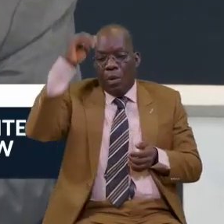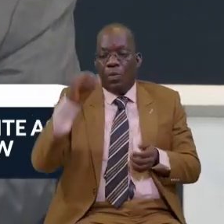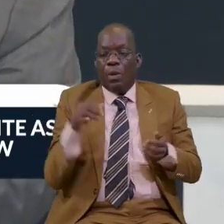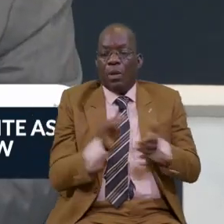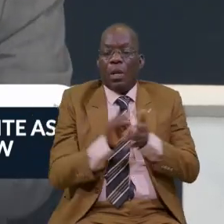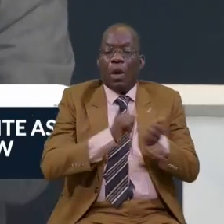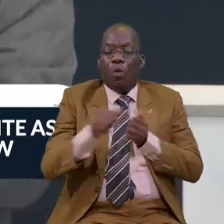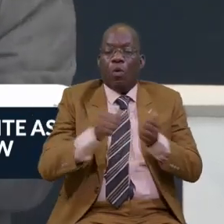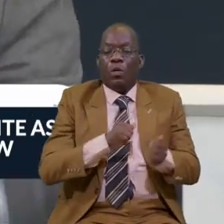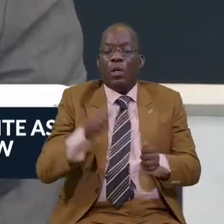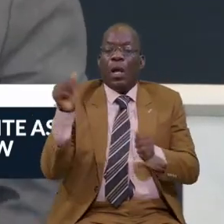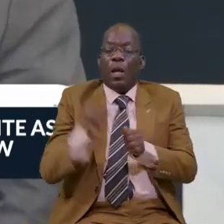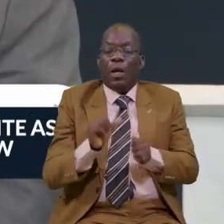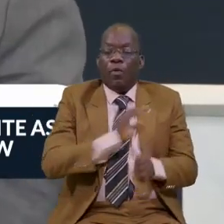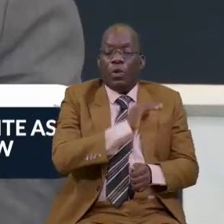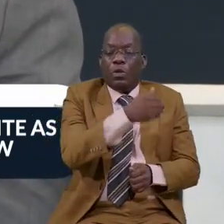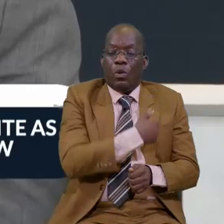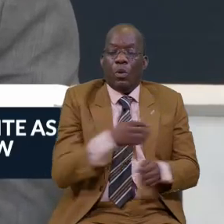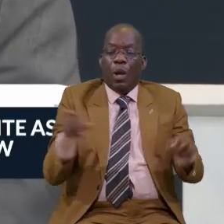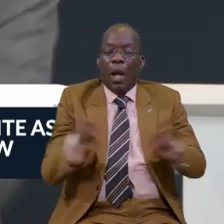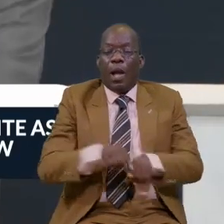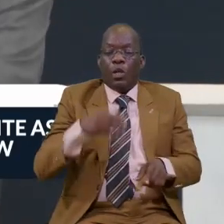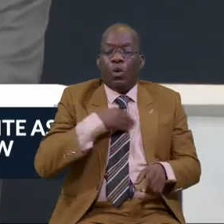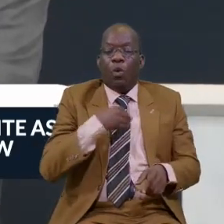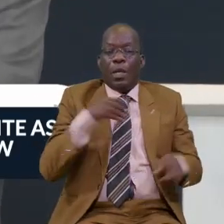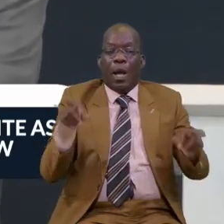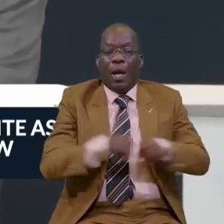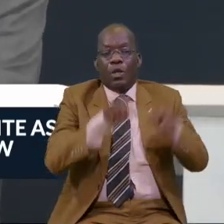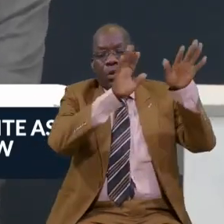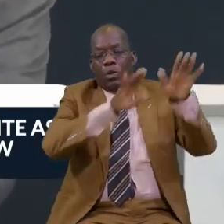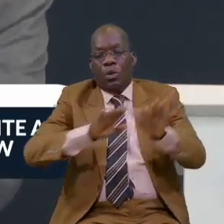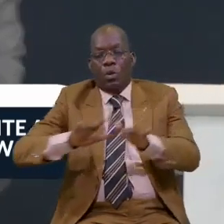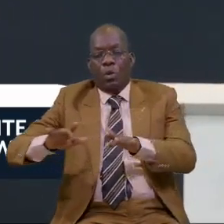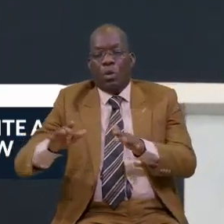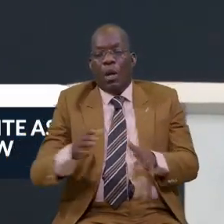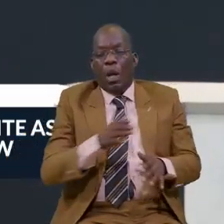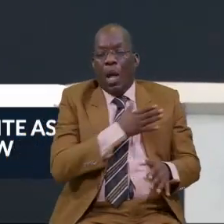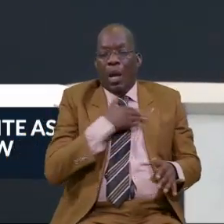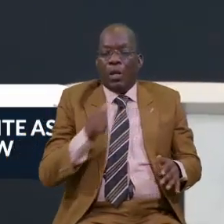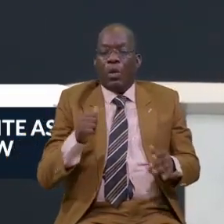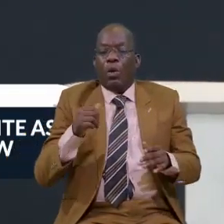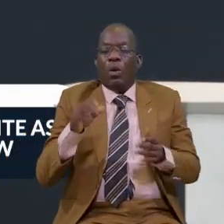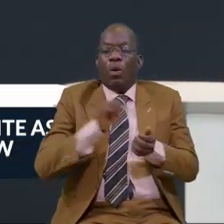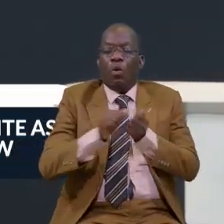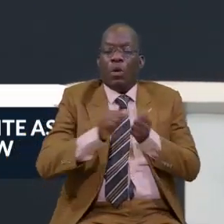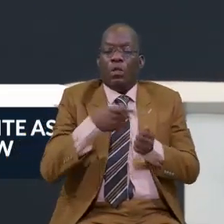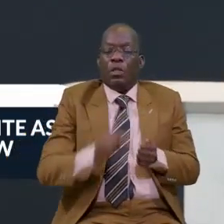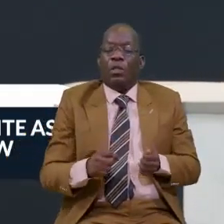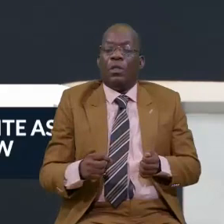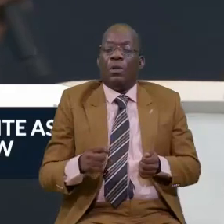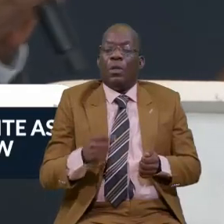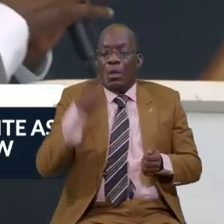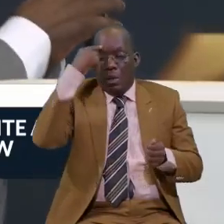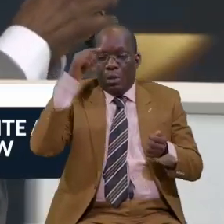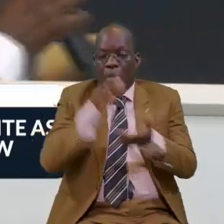soul as white as snow and washes the saint whiter than snow. Look at number